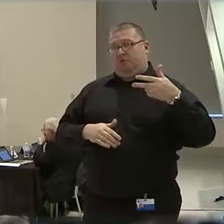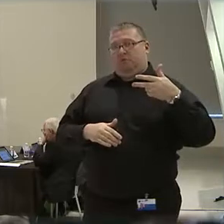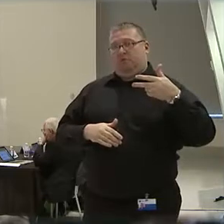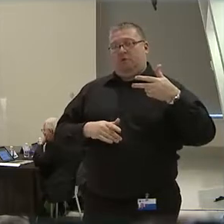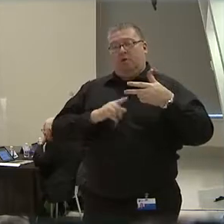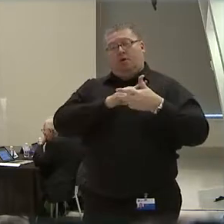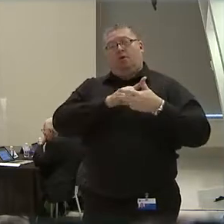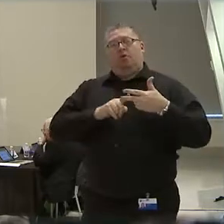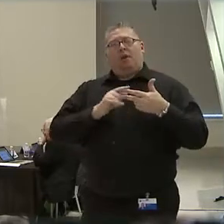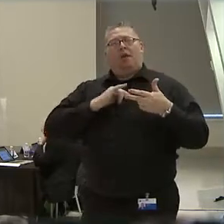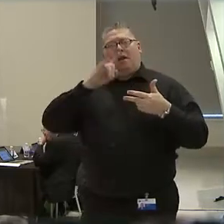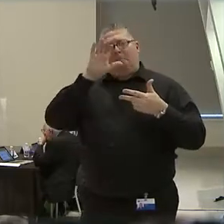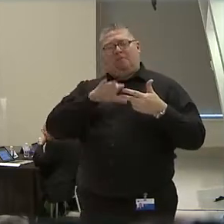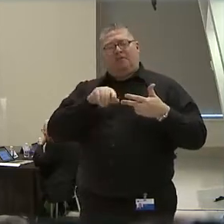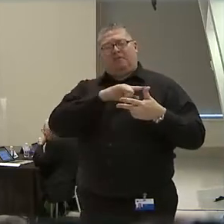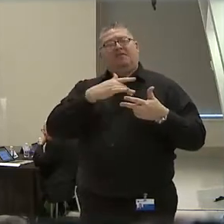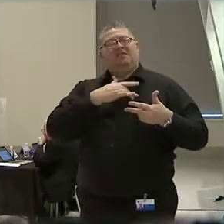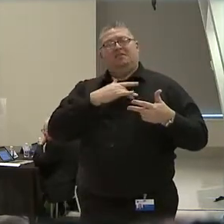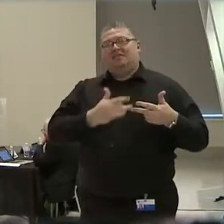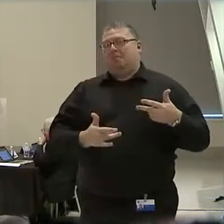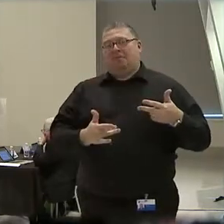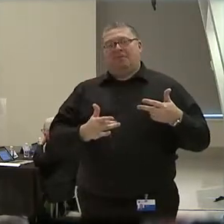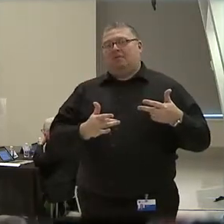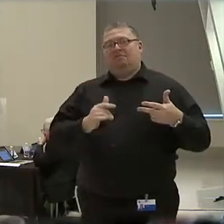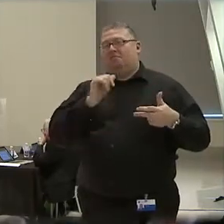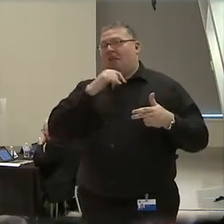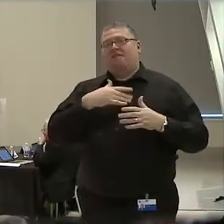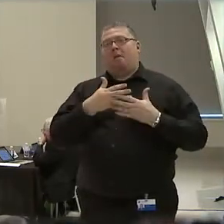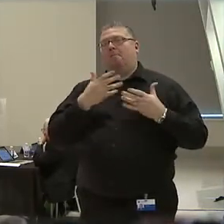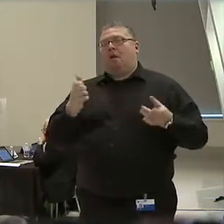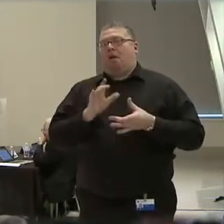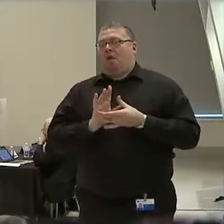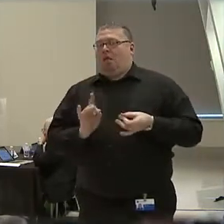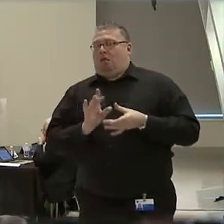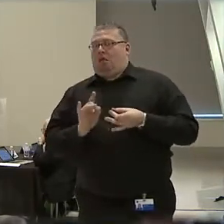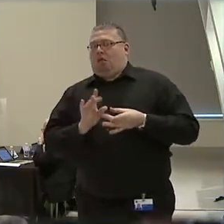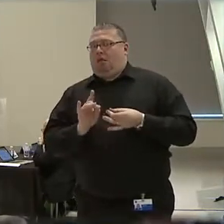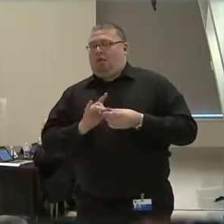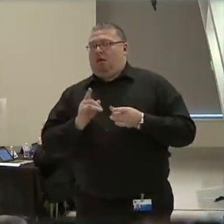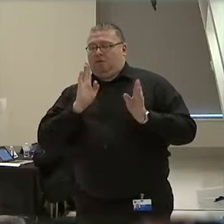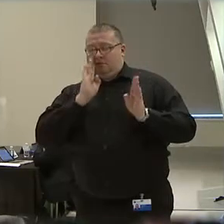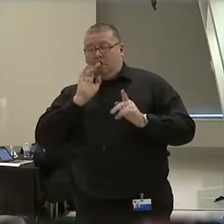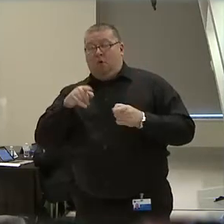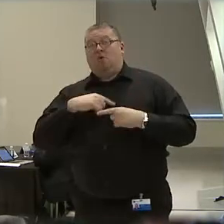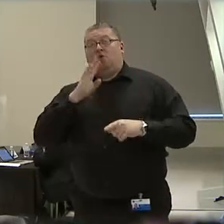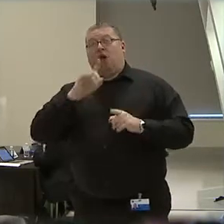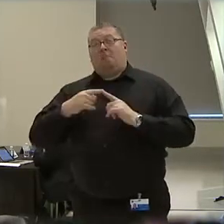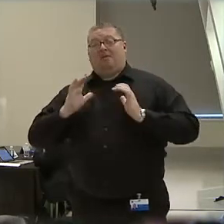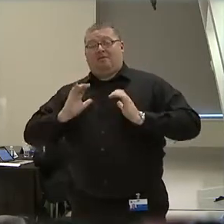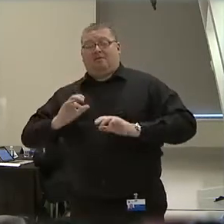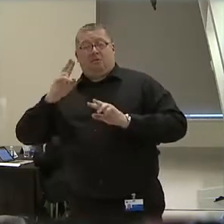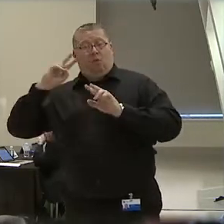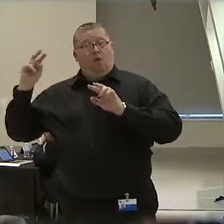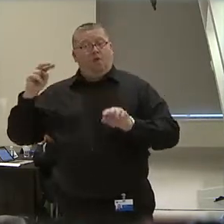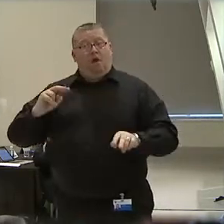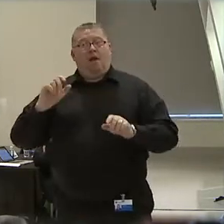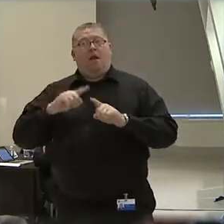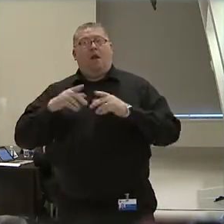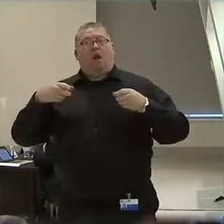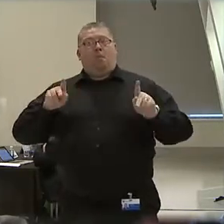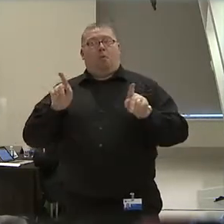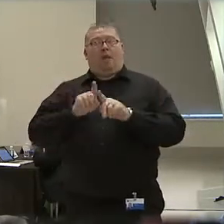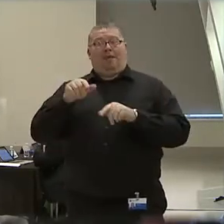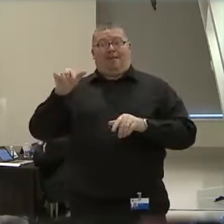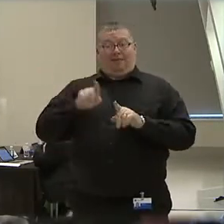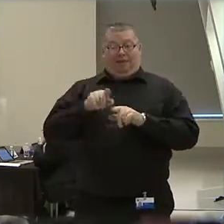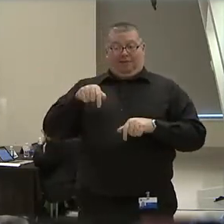these are the 3 that typically do not get as much attention when we discuss civilian oversight in forums like this, but I think that they